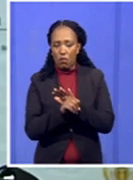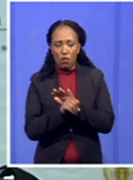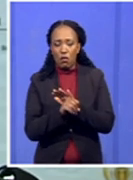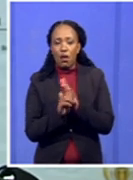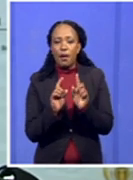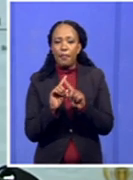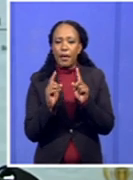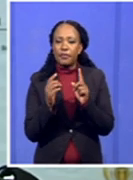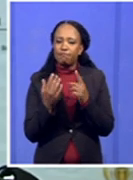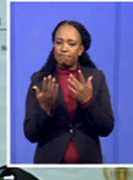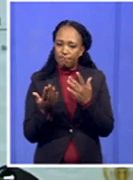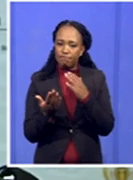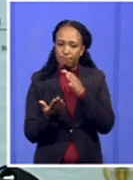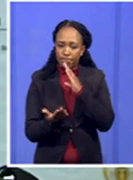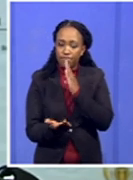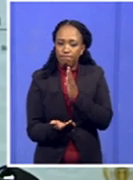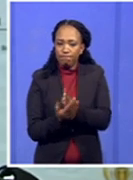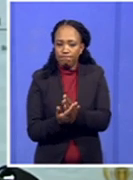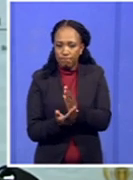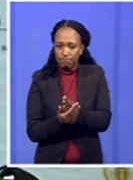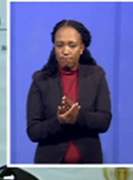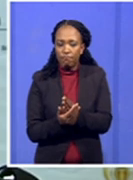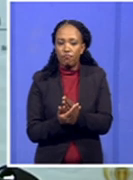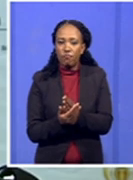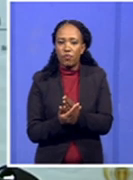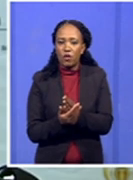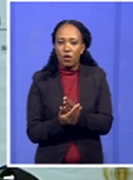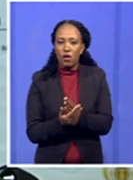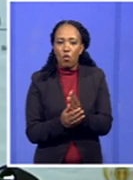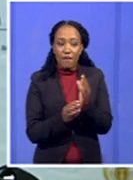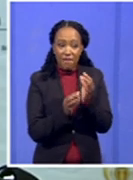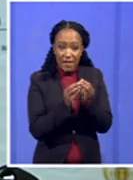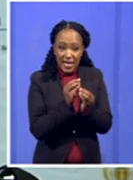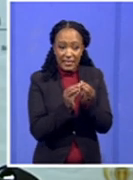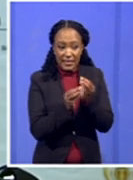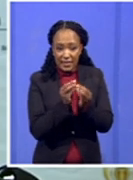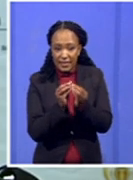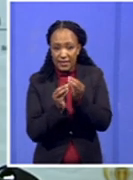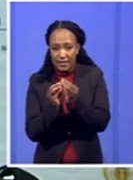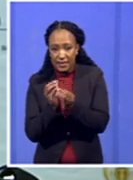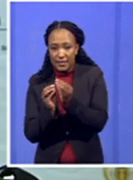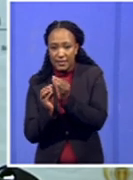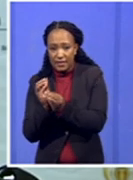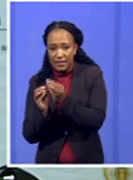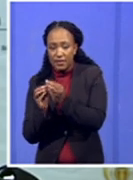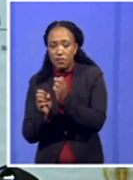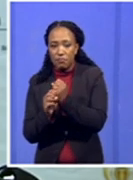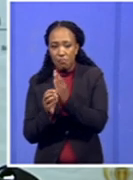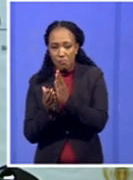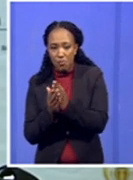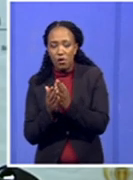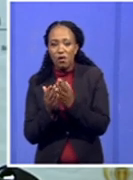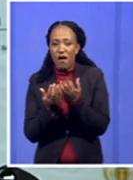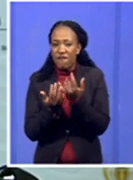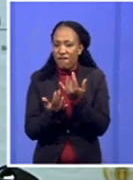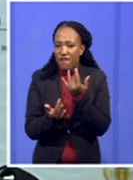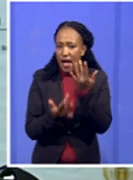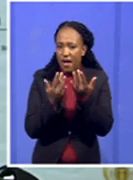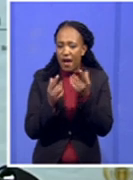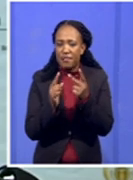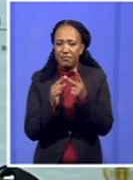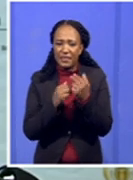that as this rehabilitation to comply with the fire and safety and all other